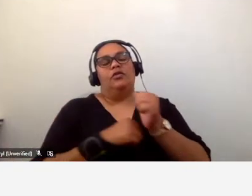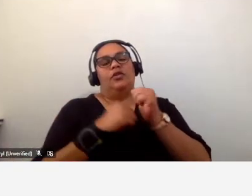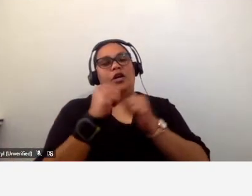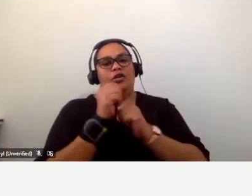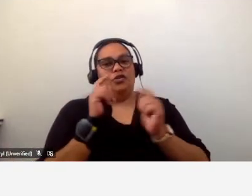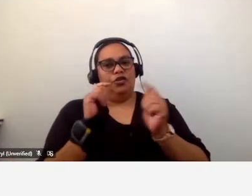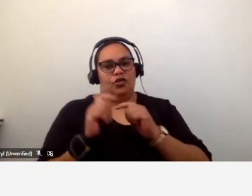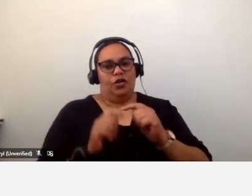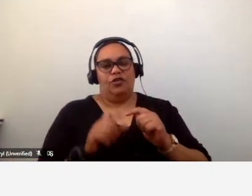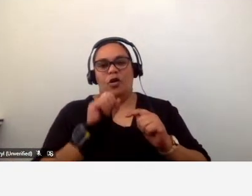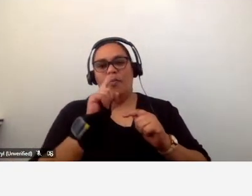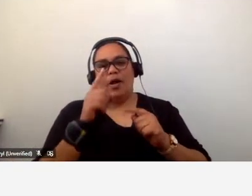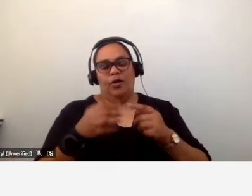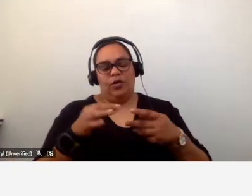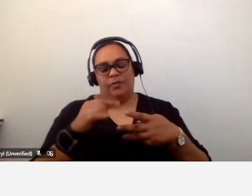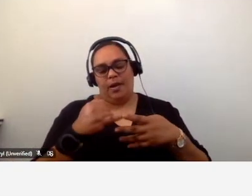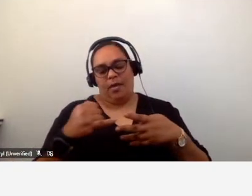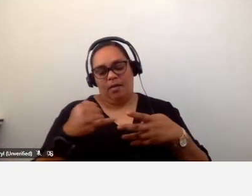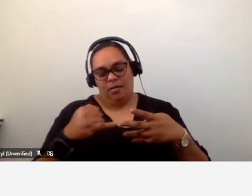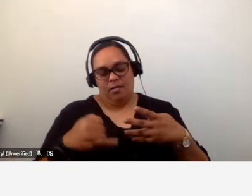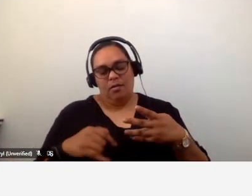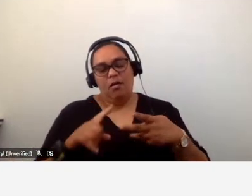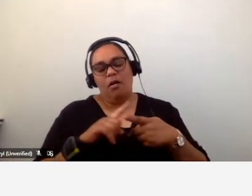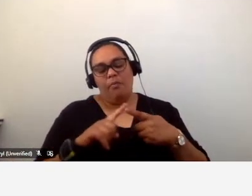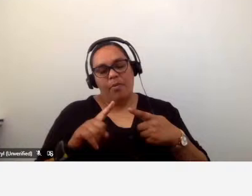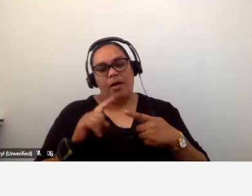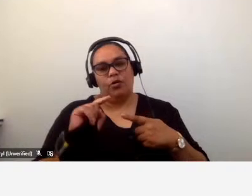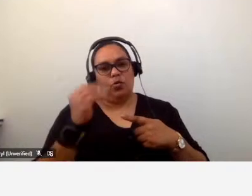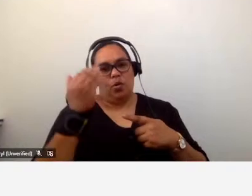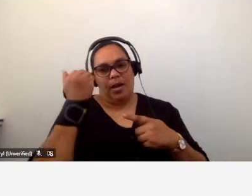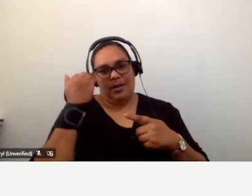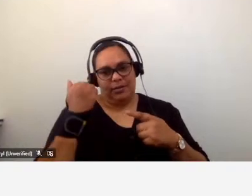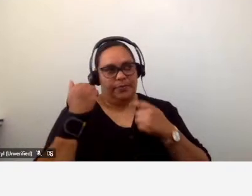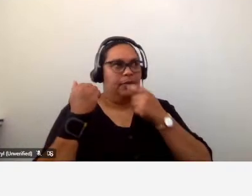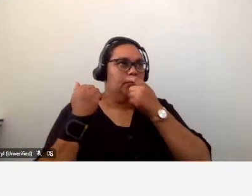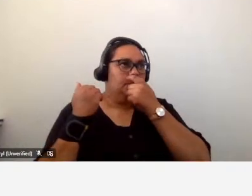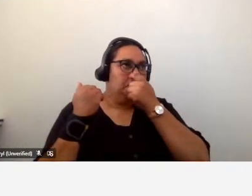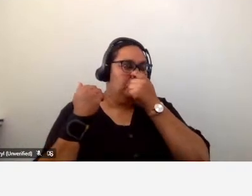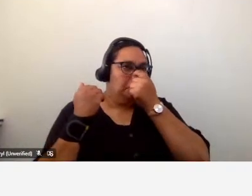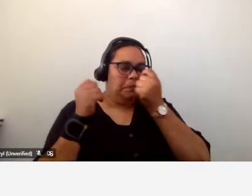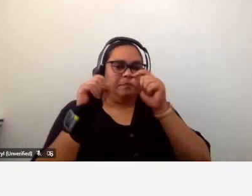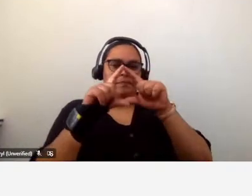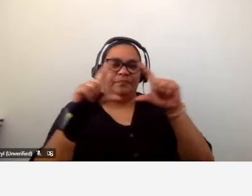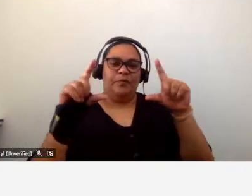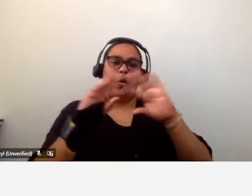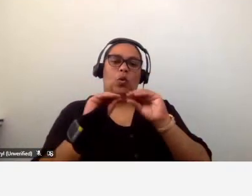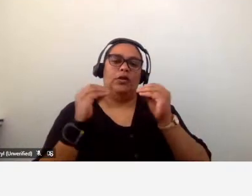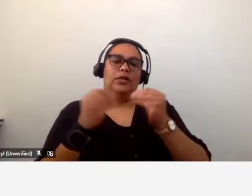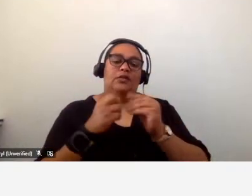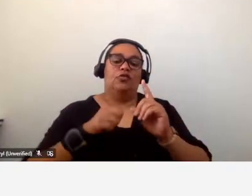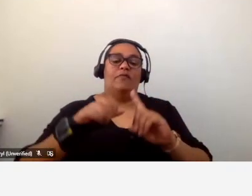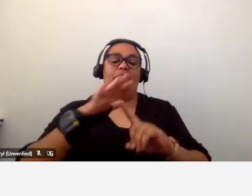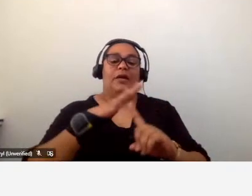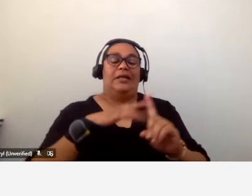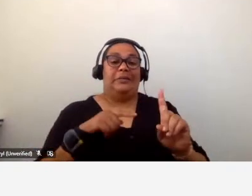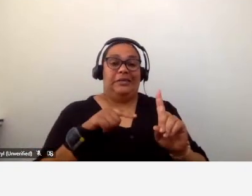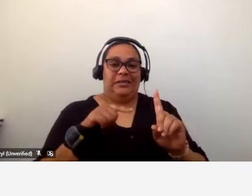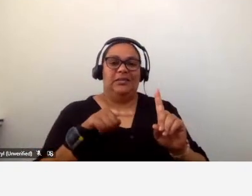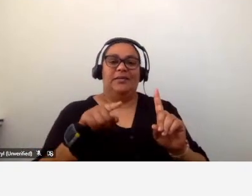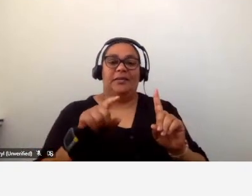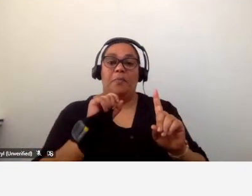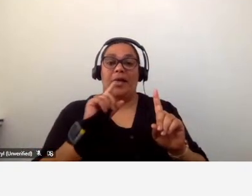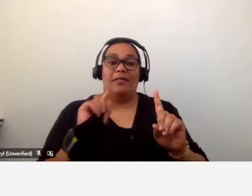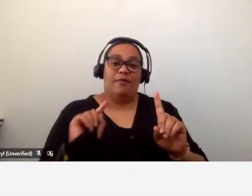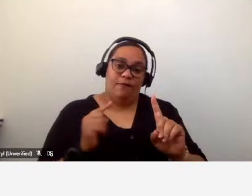which you outlined on the aspect, on the subheading about organizational environment? That's the